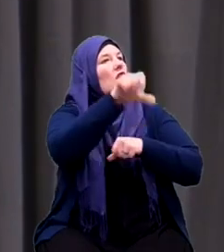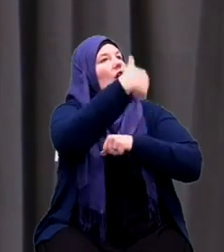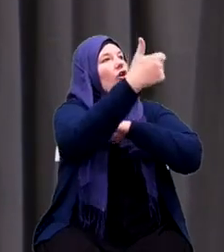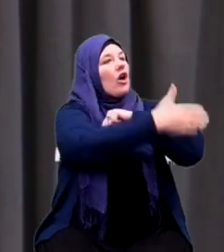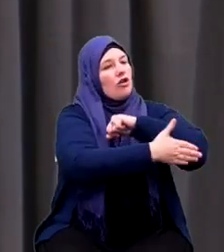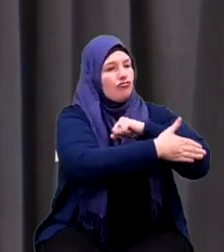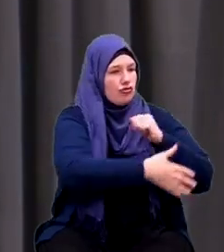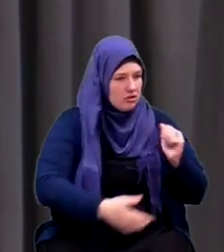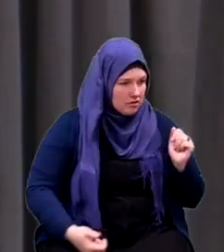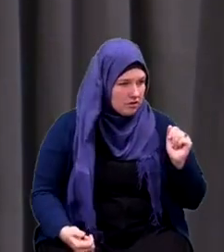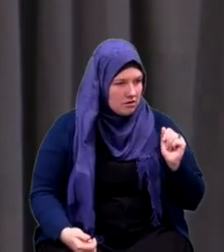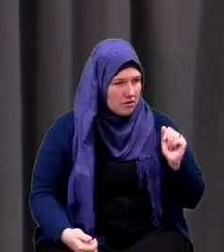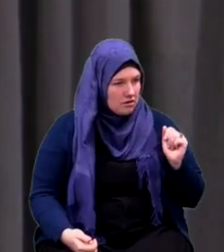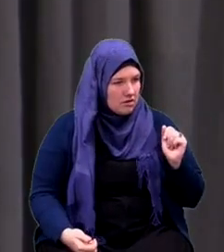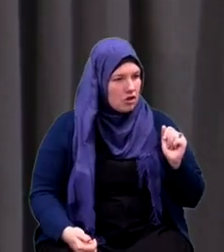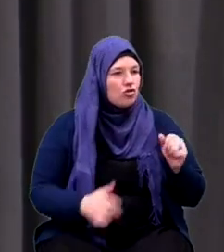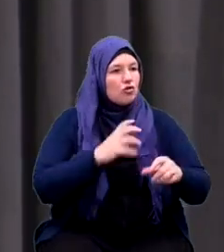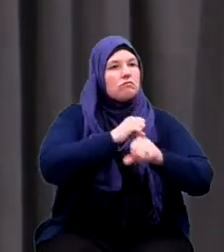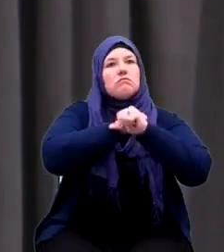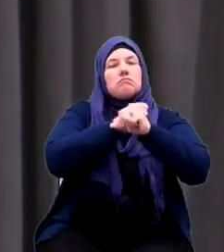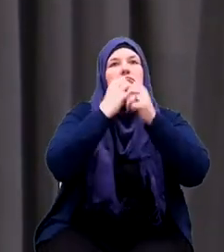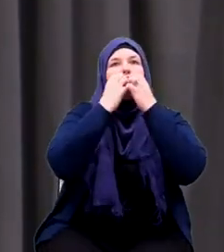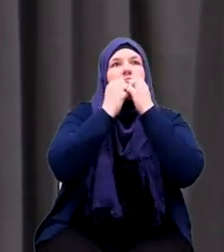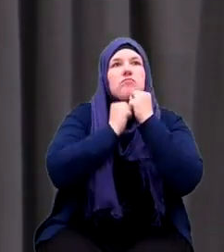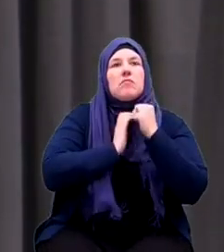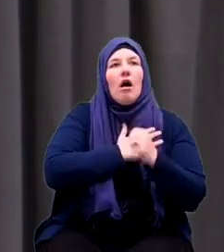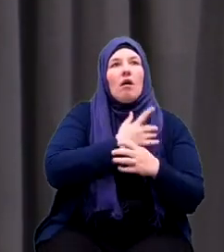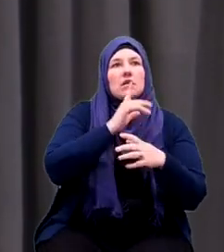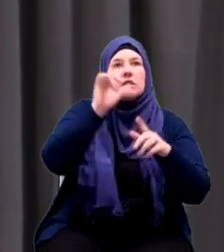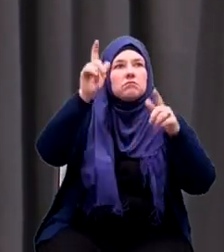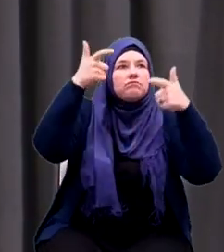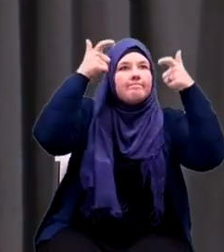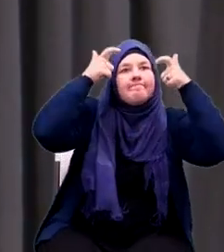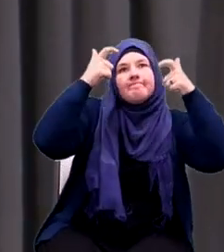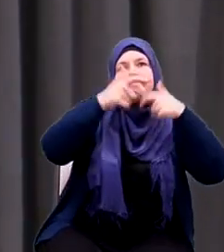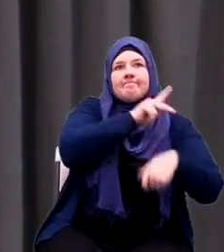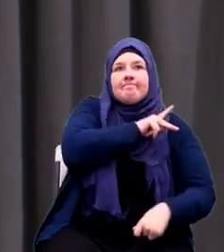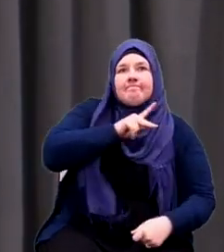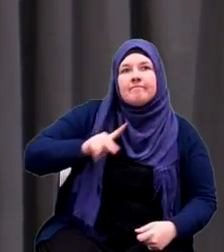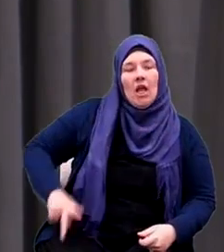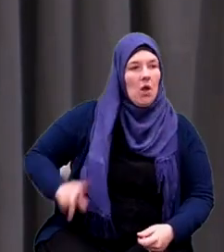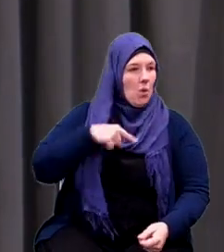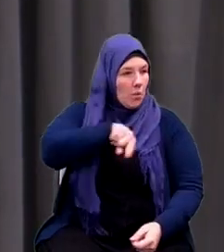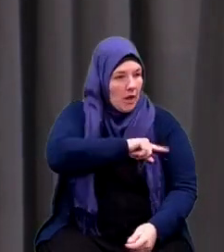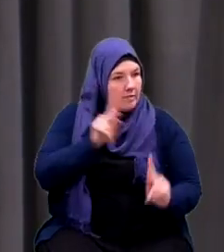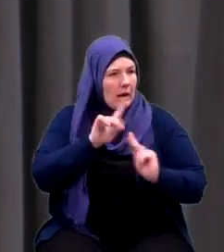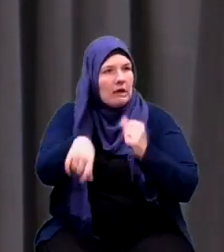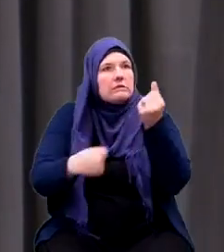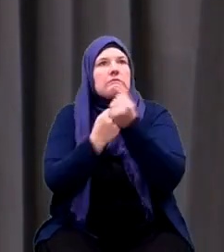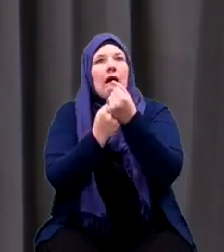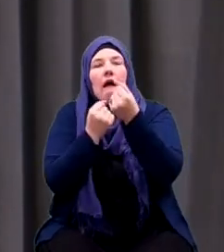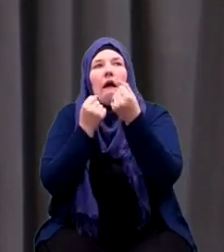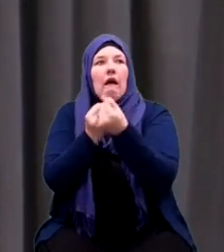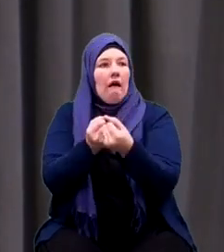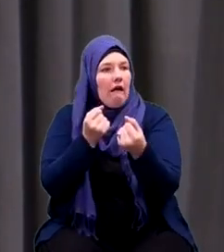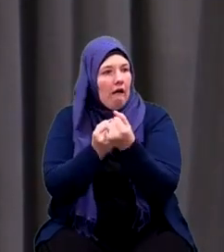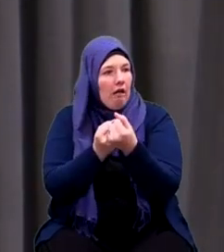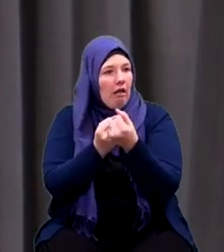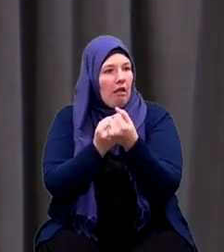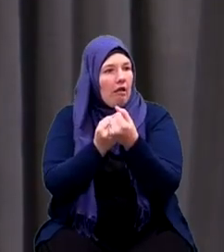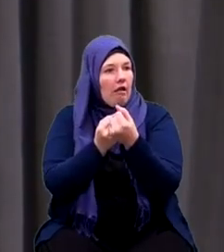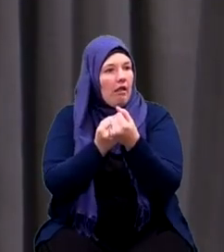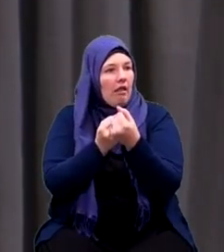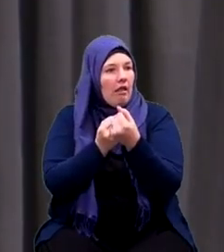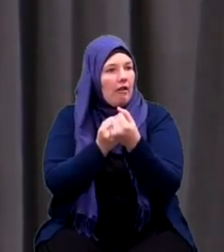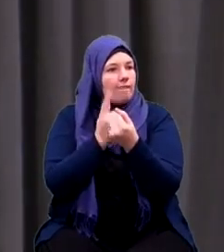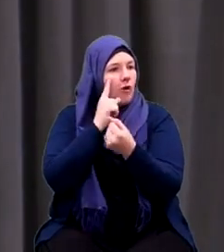to protect our thrones. And we, the people, supported those thrones on our own